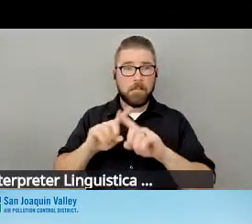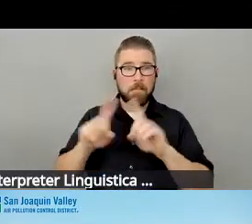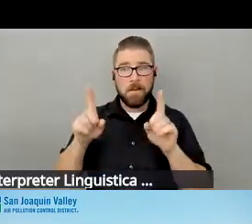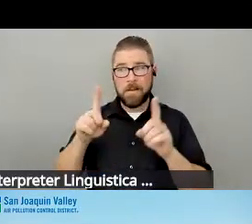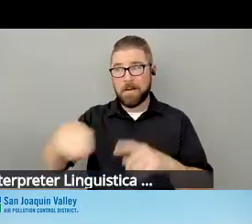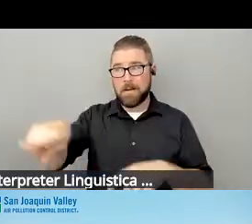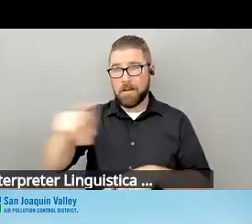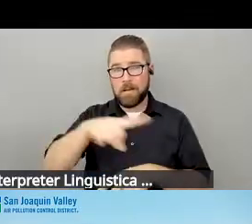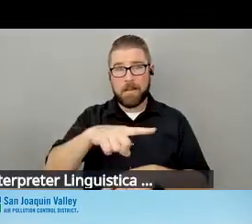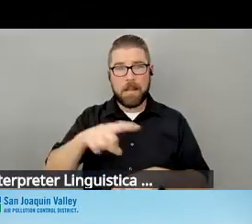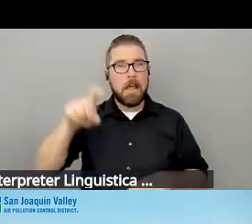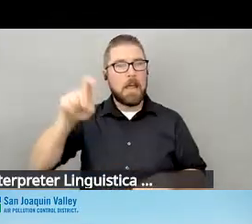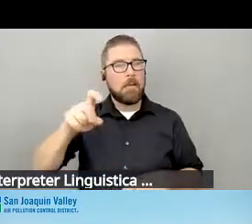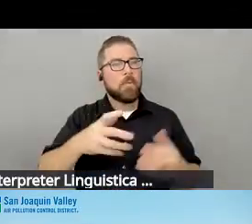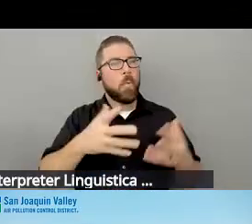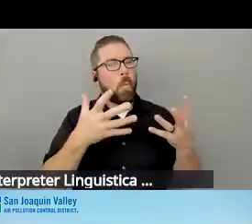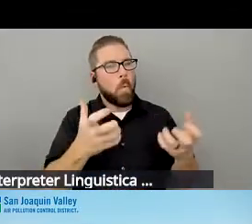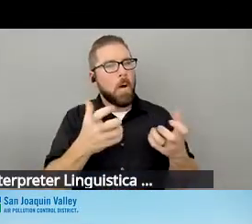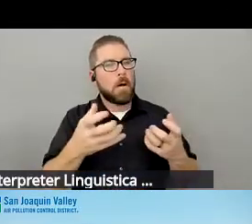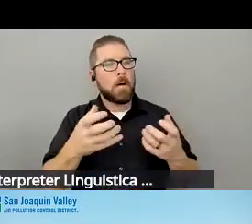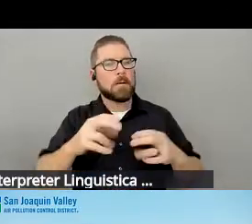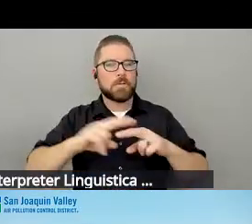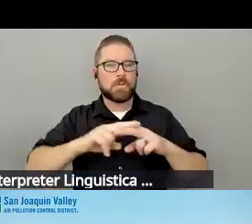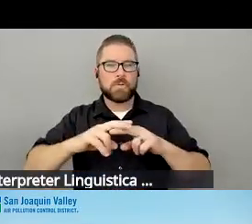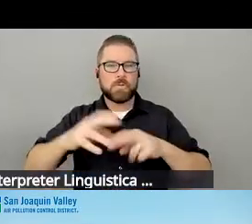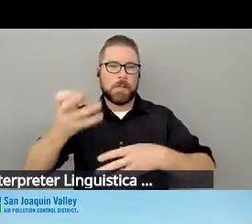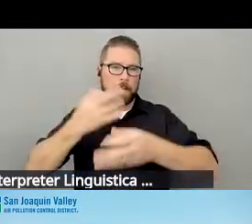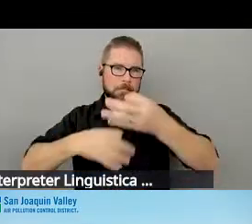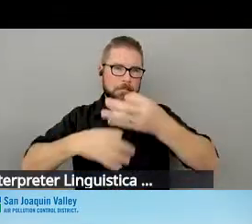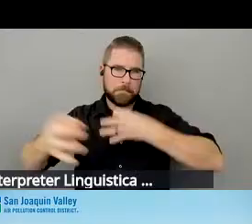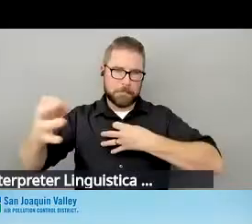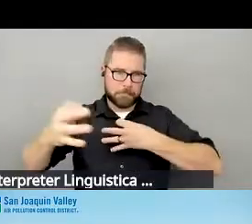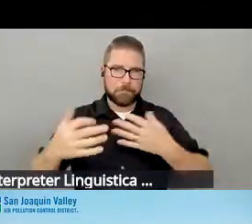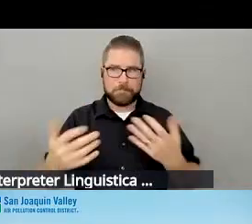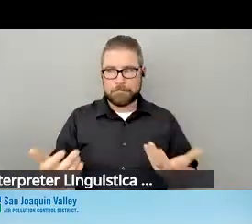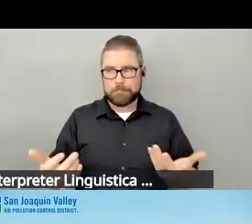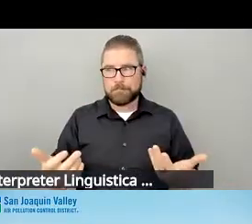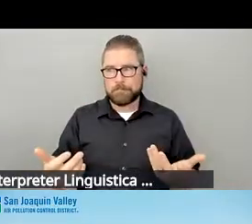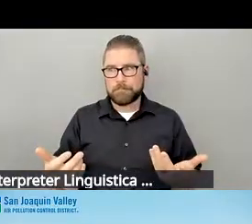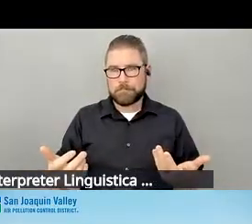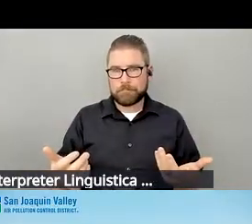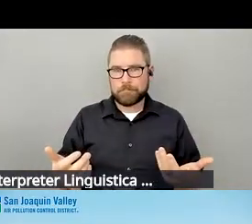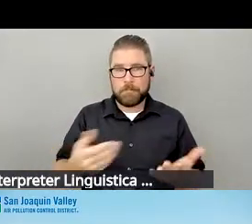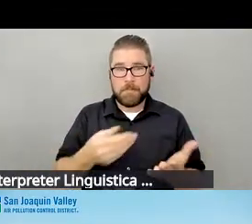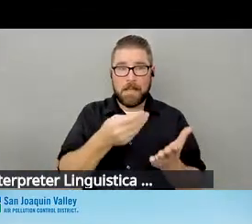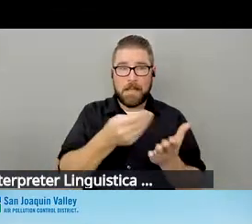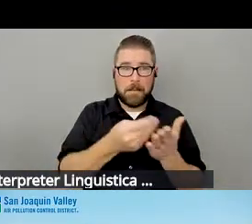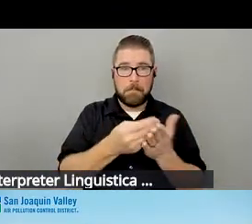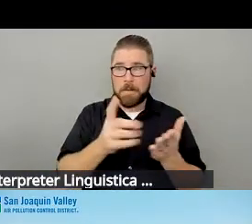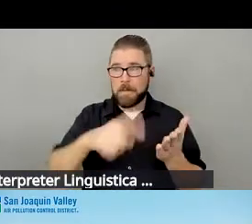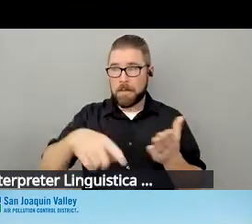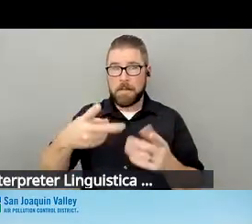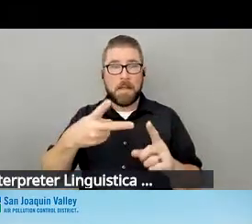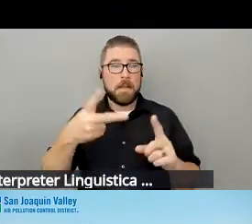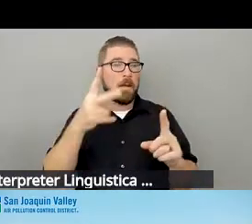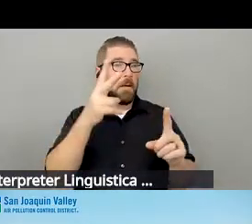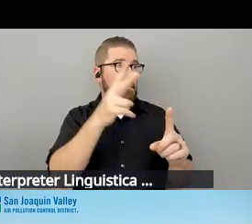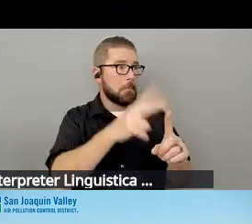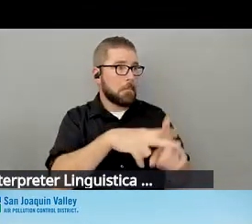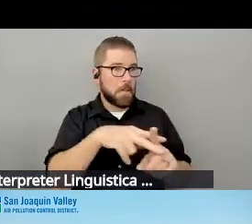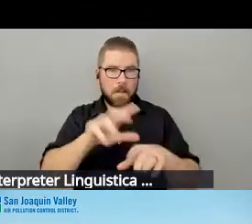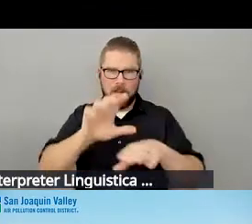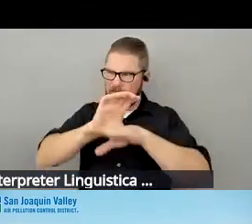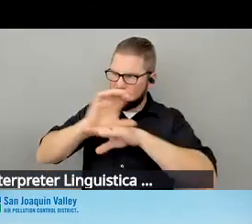incentive funding. So there's really no way for us to, make someone apply to the funding. It really is just based on folks taking advantage of that